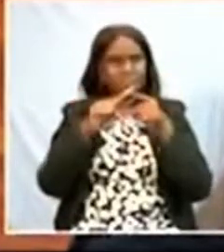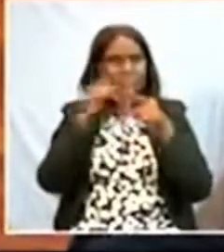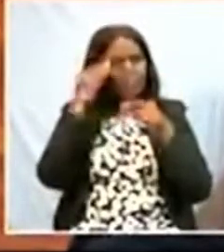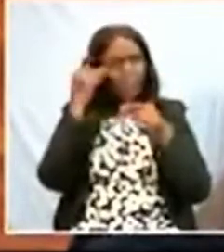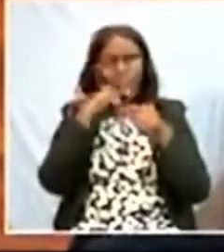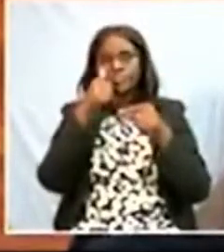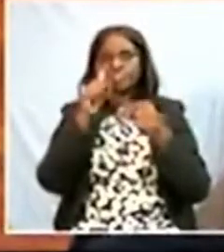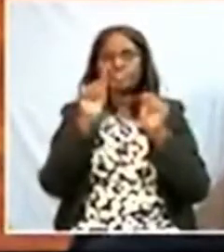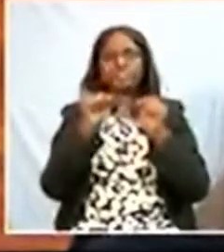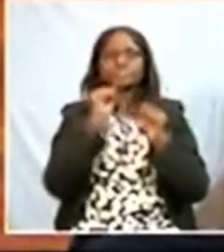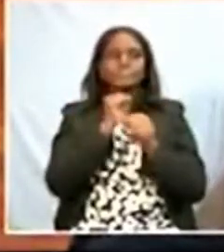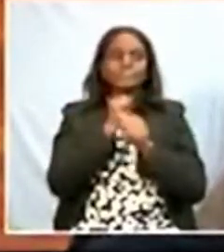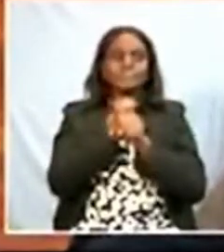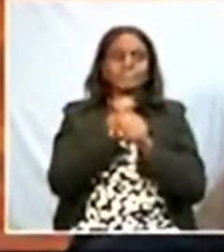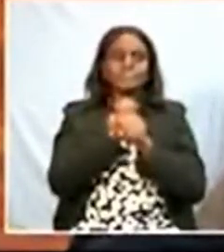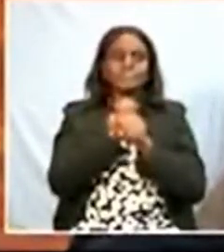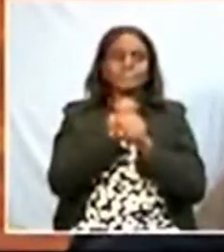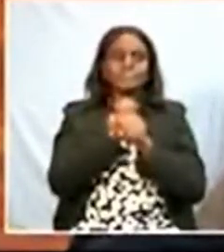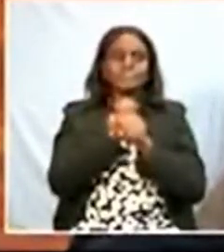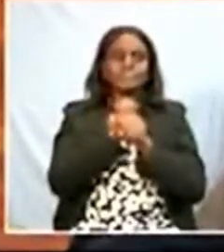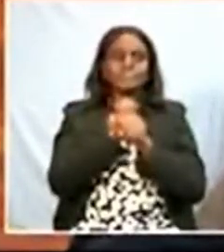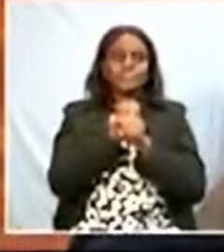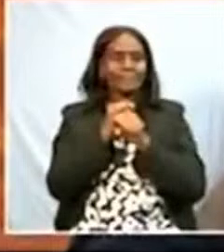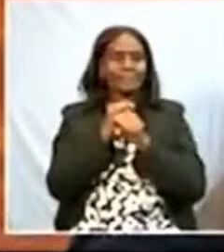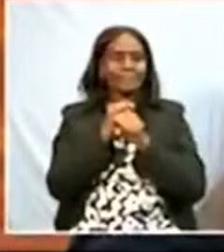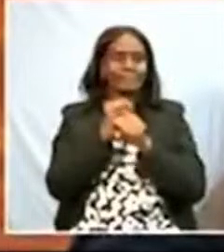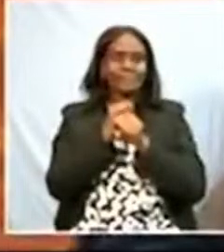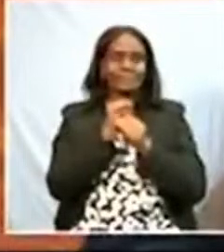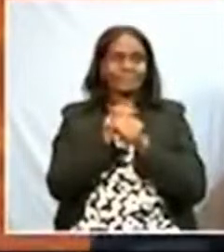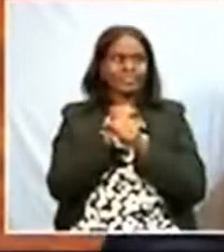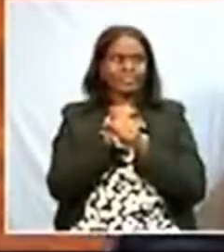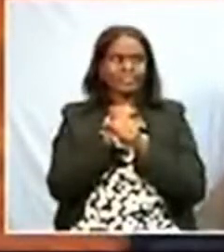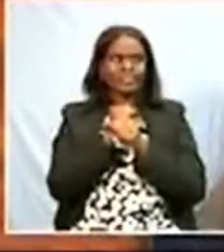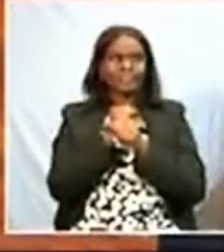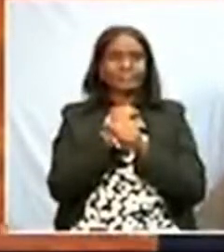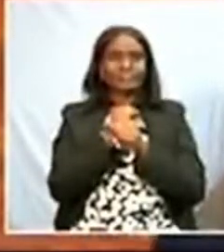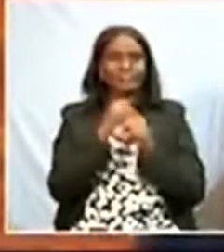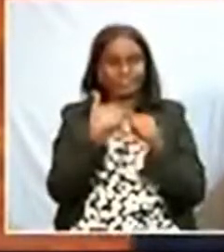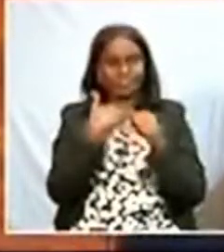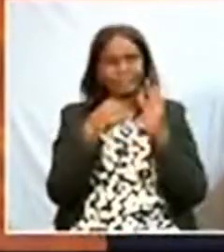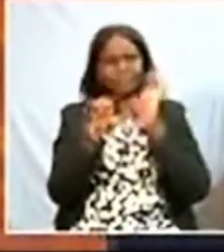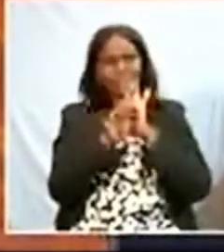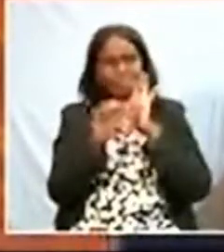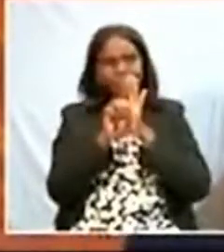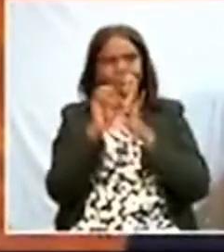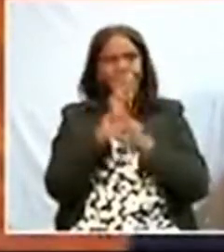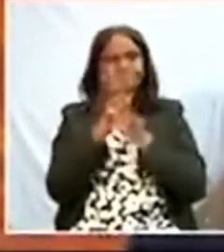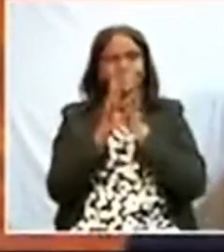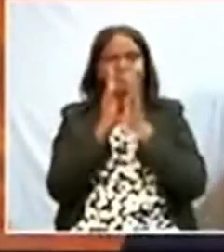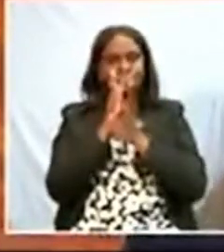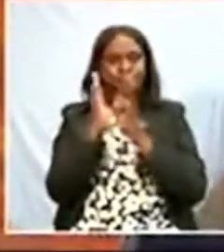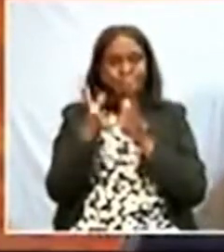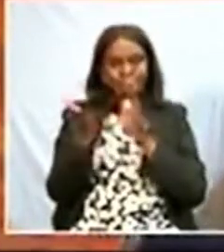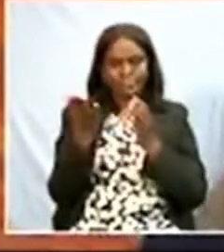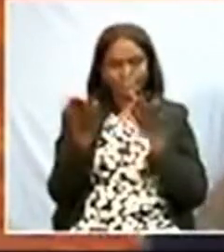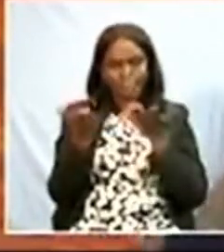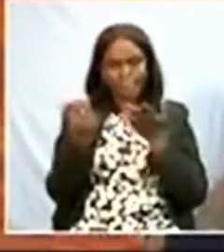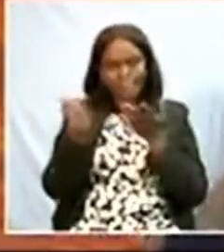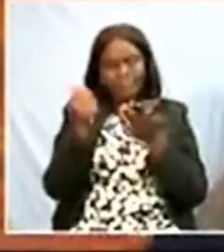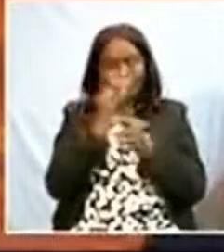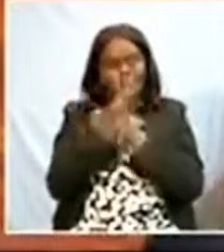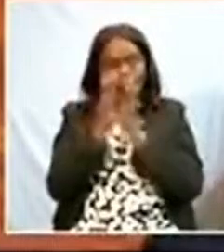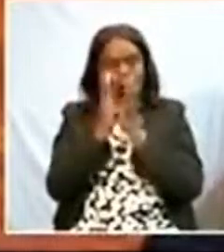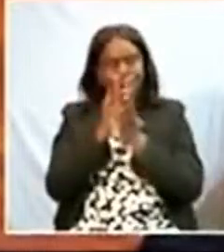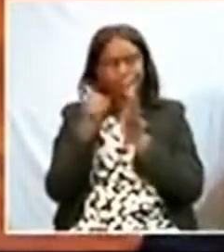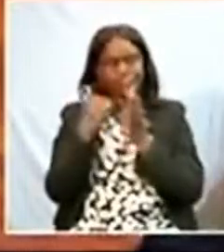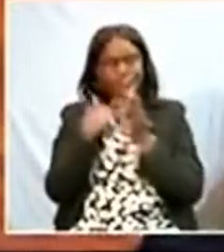can perform and who cannot perform. There are instances where contractors, where the contractors